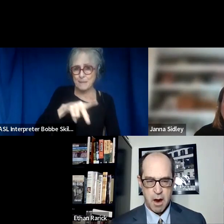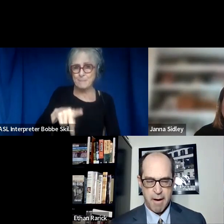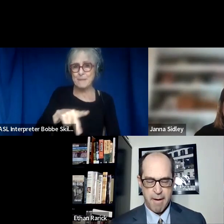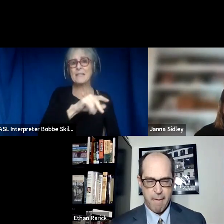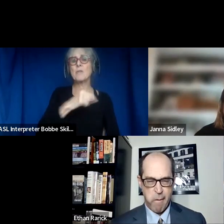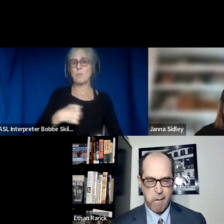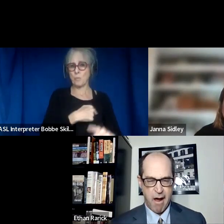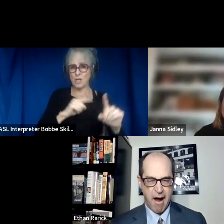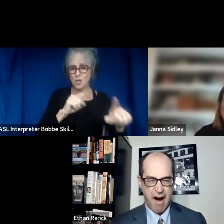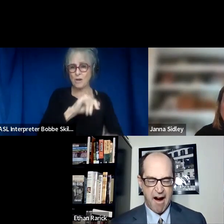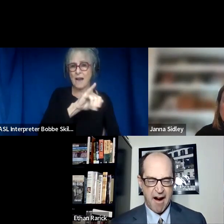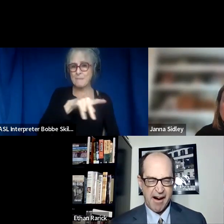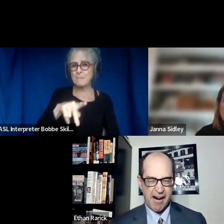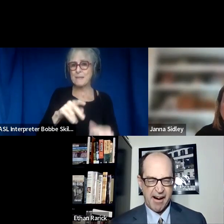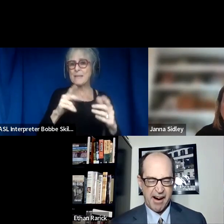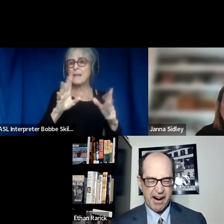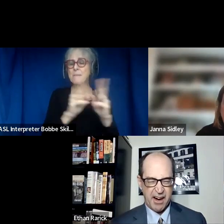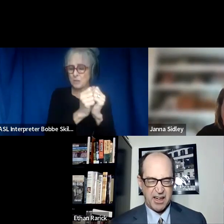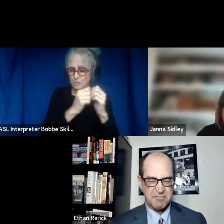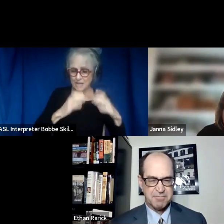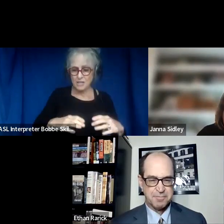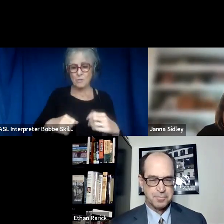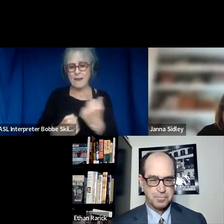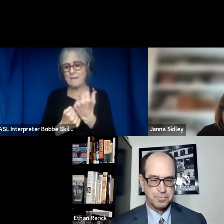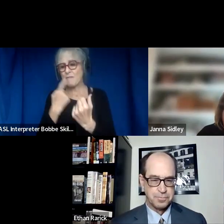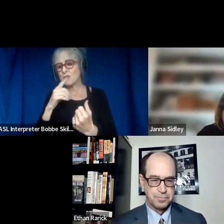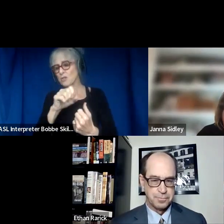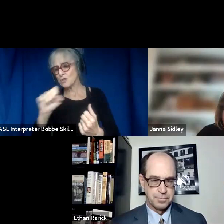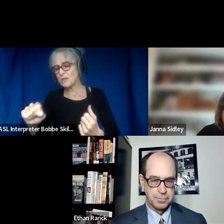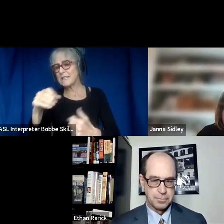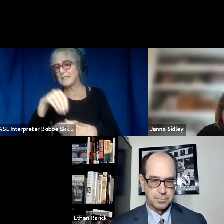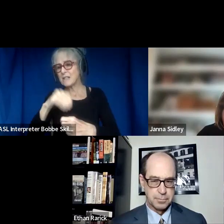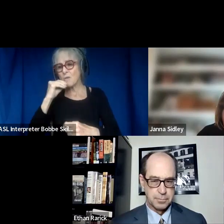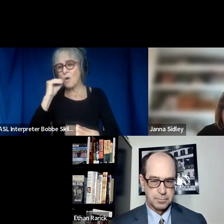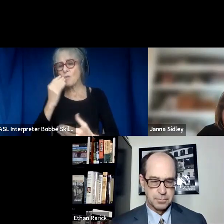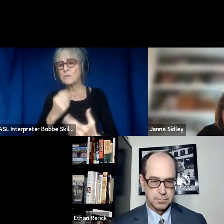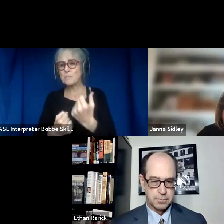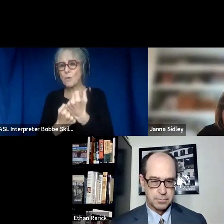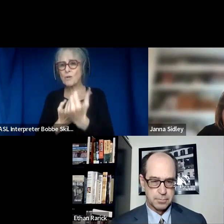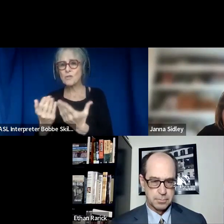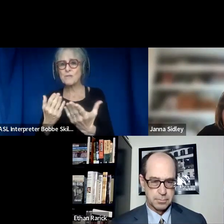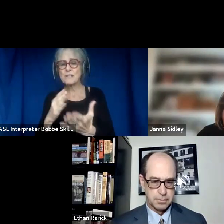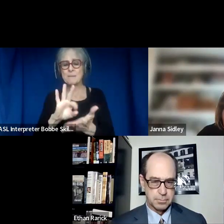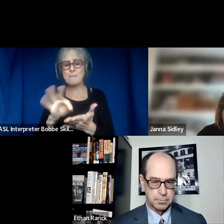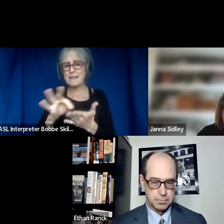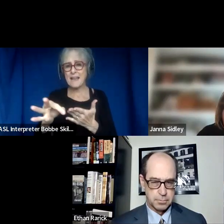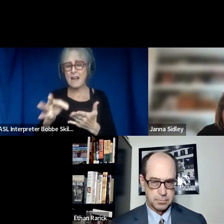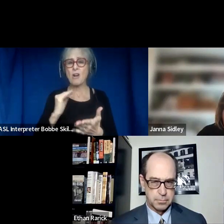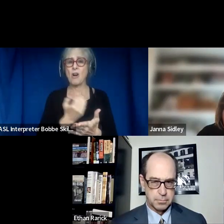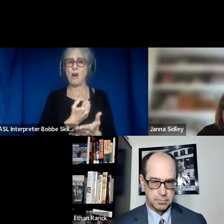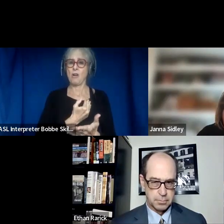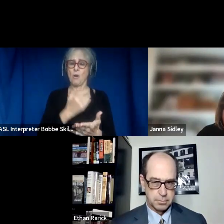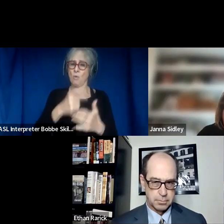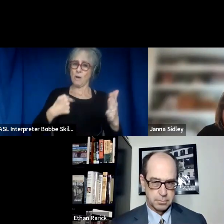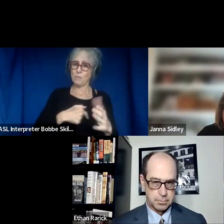advocate with Social Security and in-home supportive services and Medi-Cal. Our mandate is to resolve issues